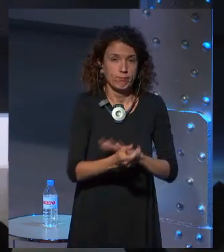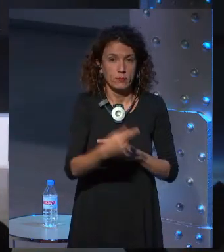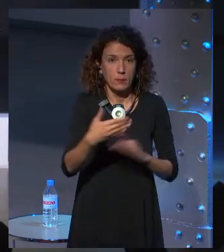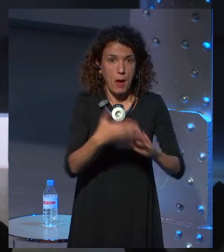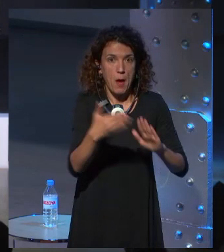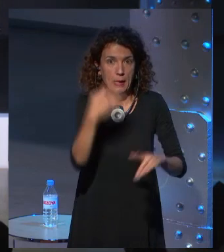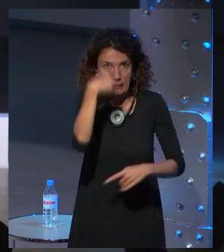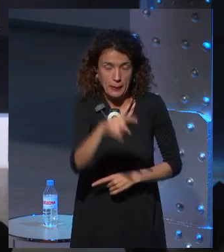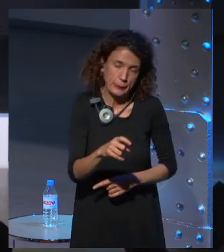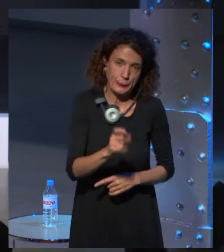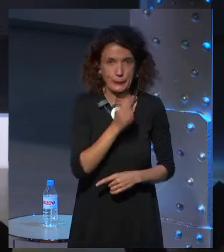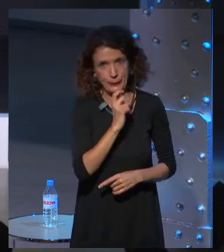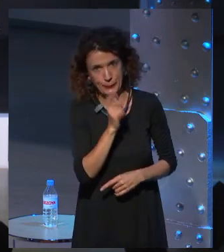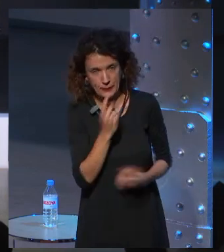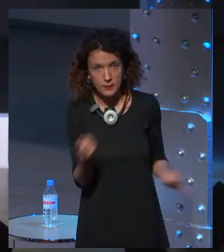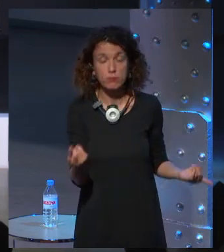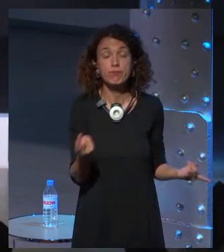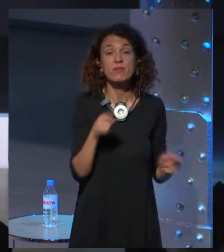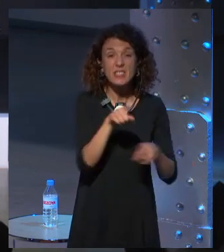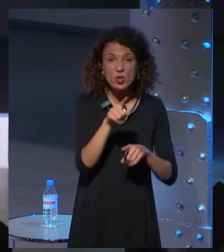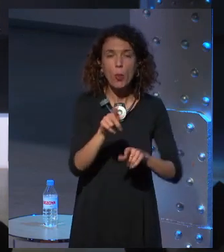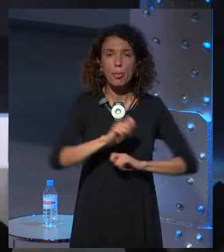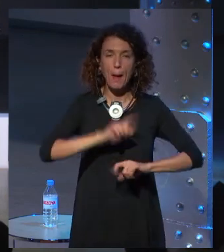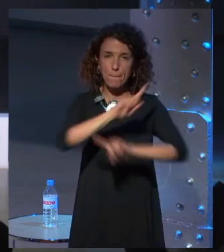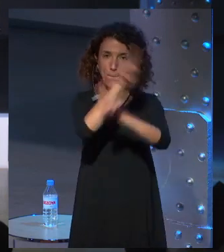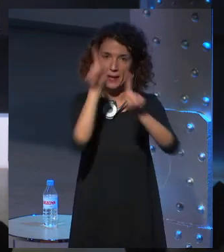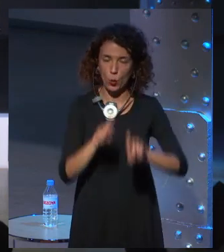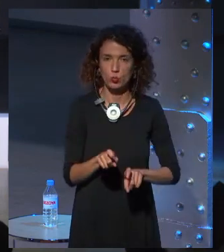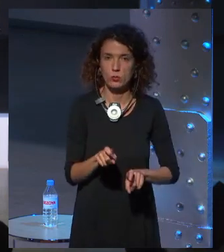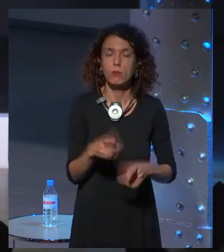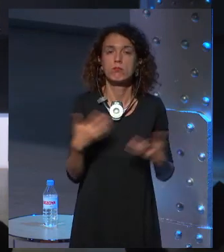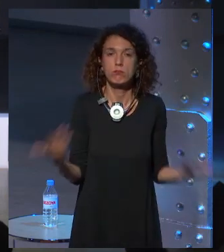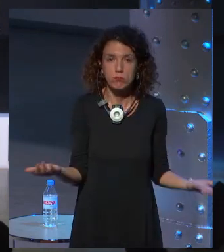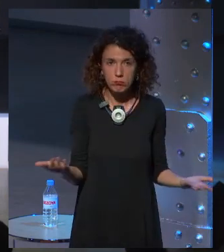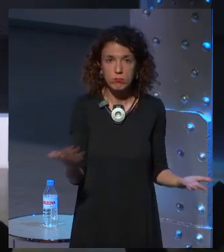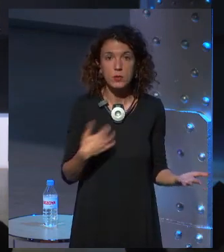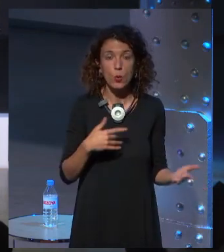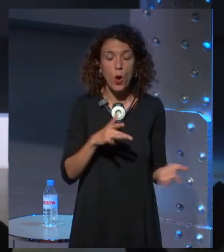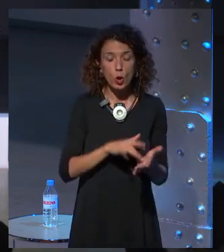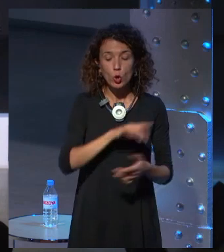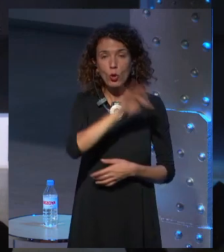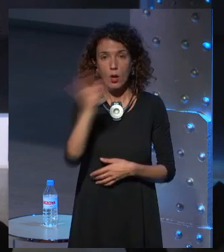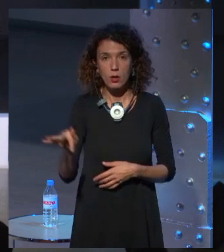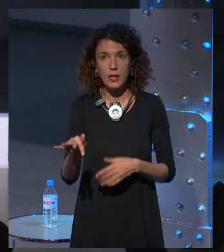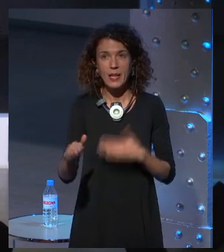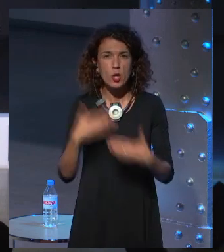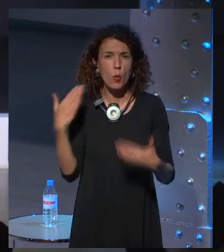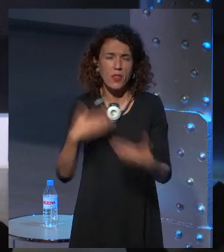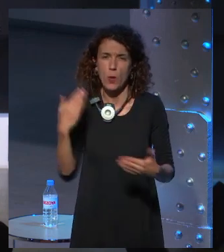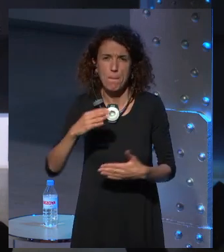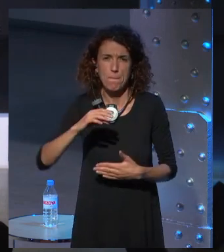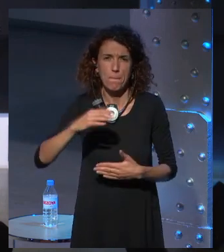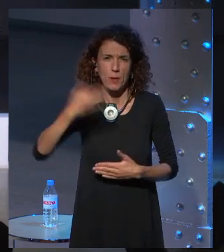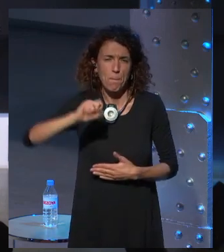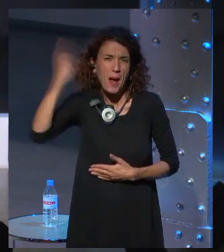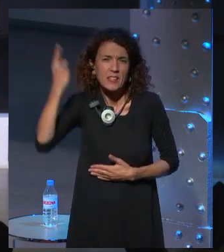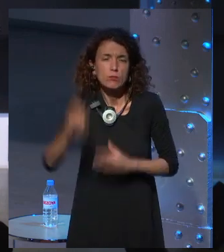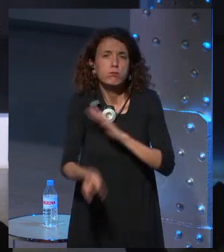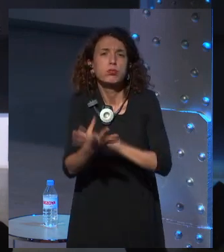So then that raises the question, what's the next big innovation that's going to happen? What's the next